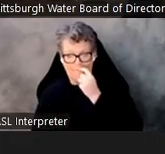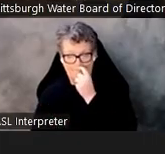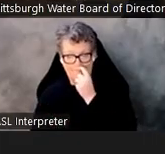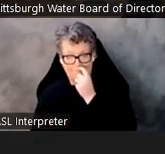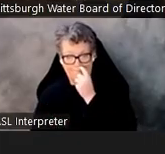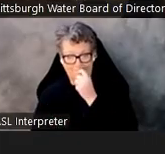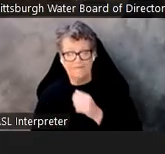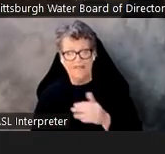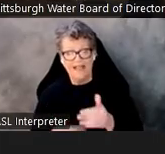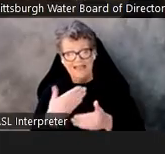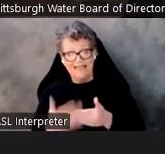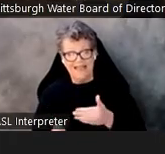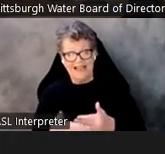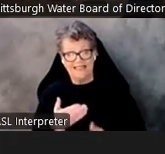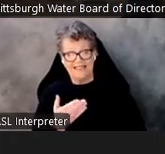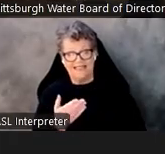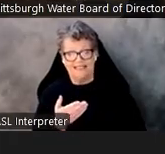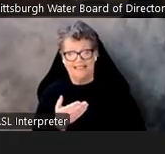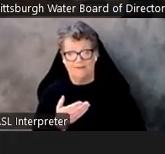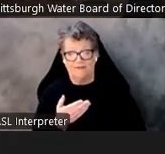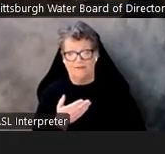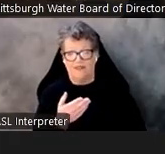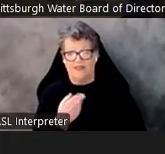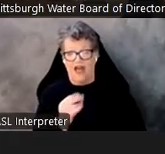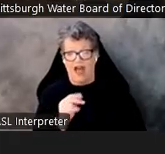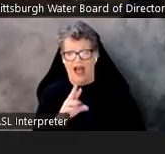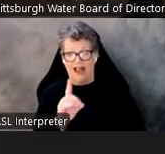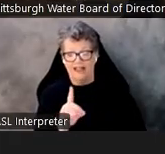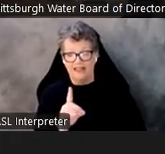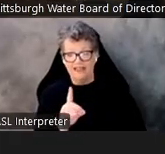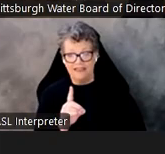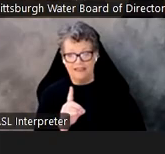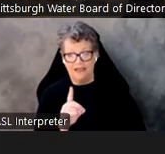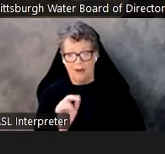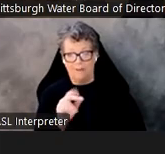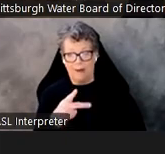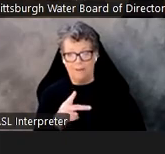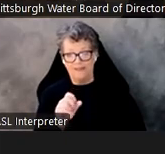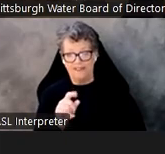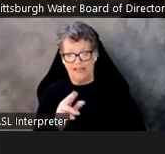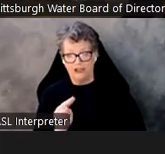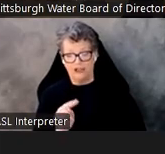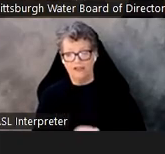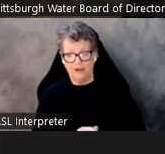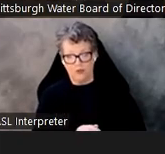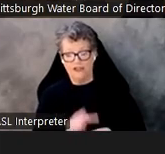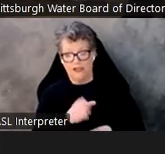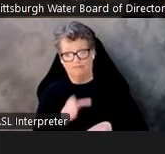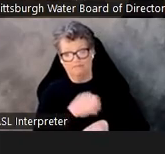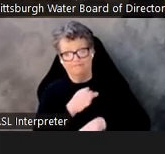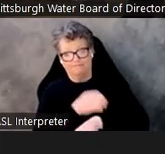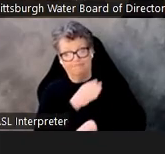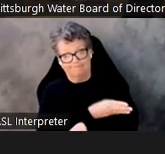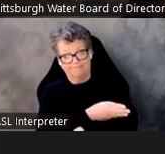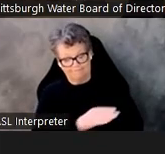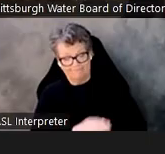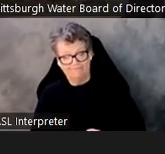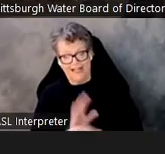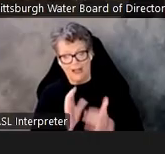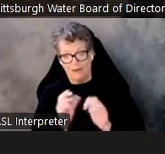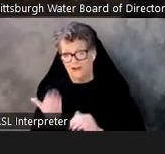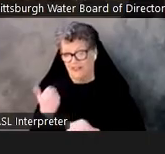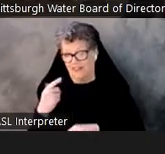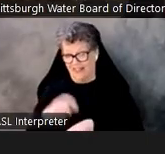Next, I'll jump to the Highland Reservoir Pump Station project, which has advanced significantly across all of the trades. Compared to the last